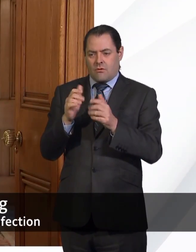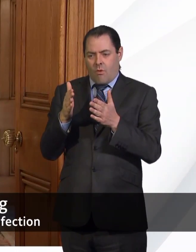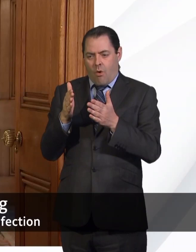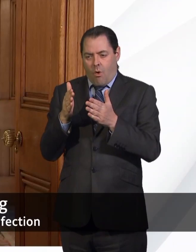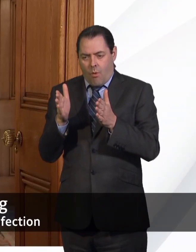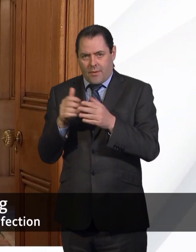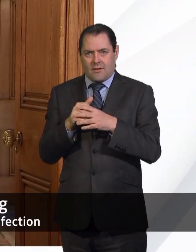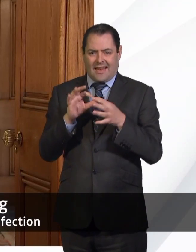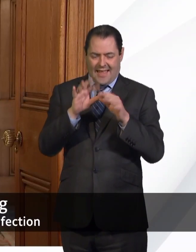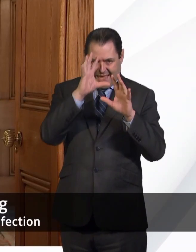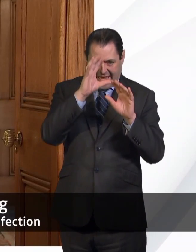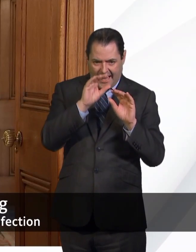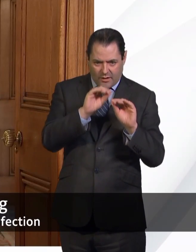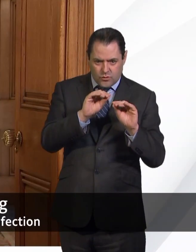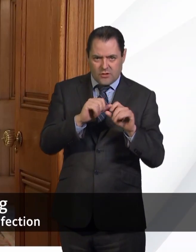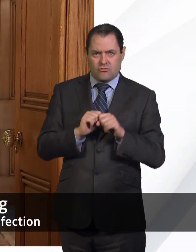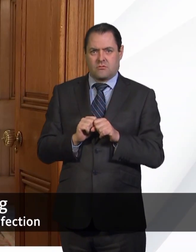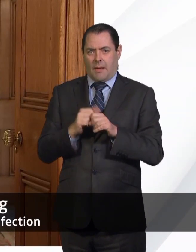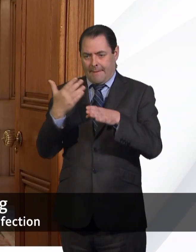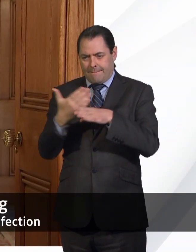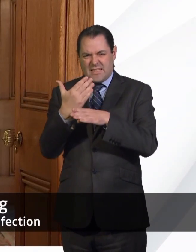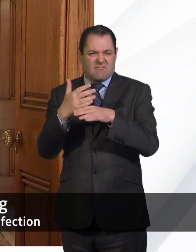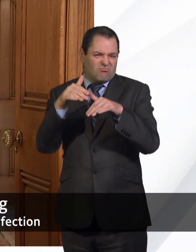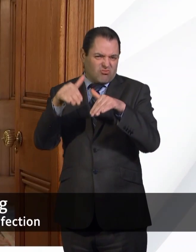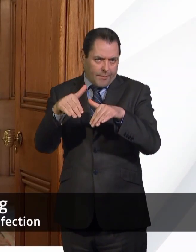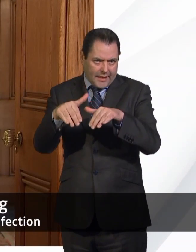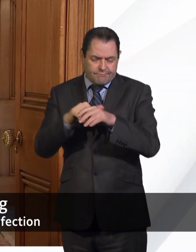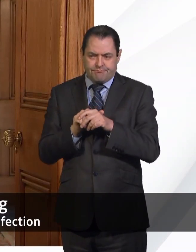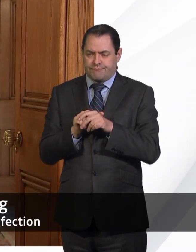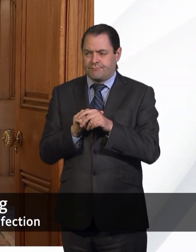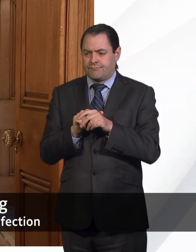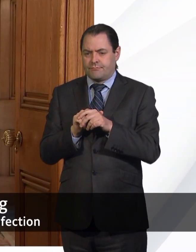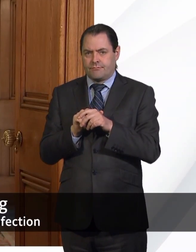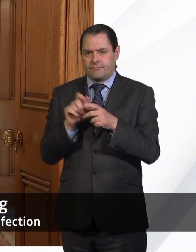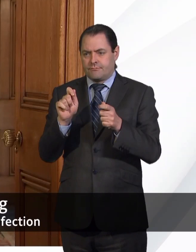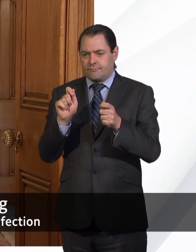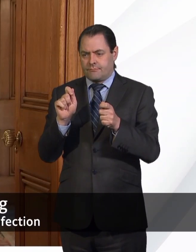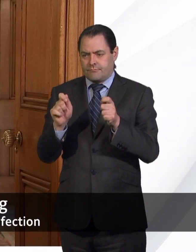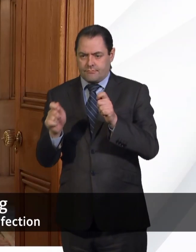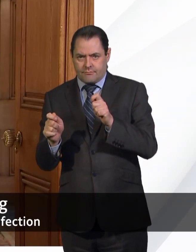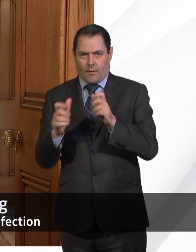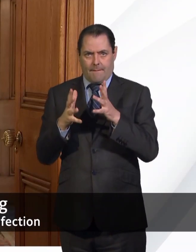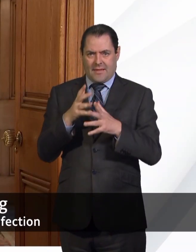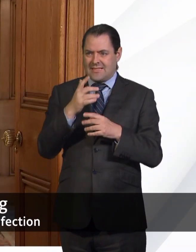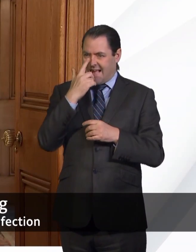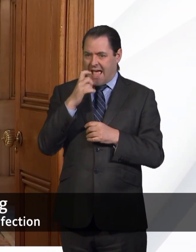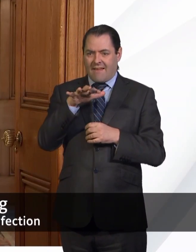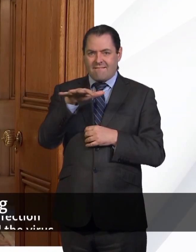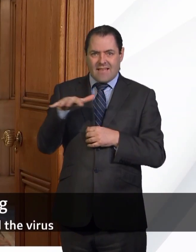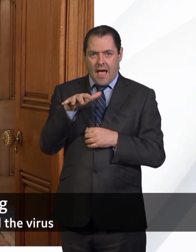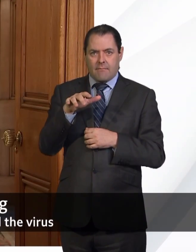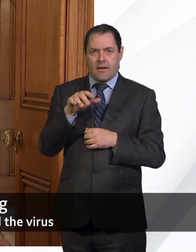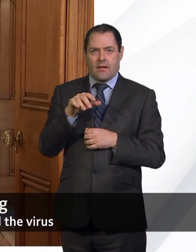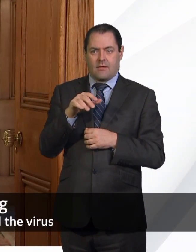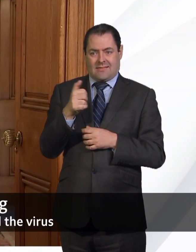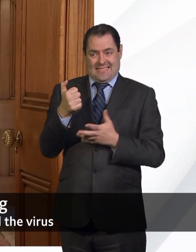in education, in business, and a little bit to allow people to meet their families and their friends